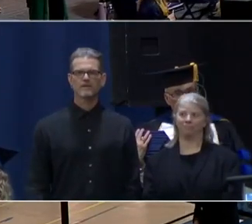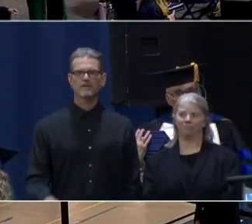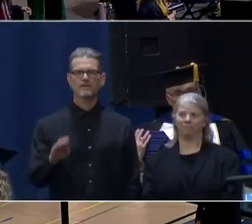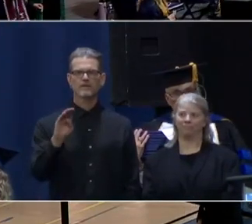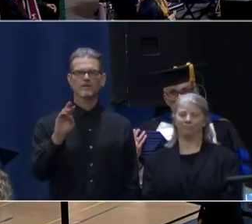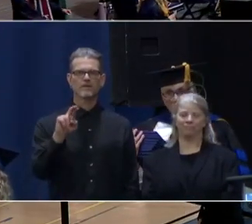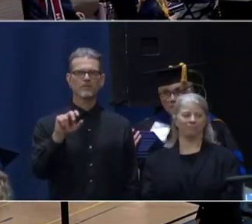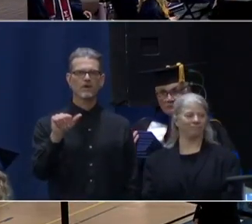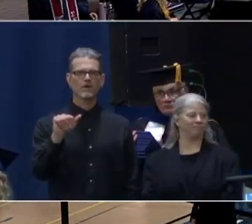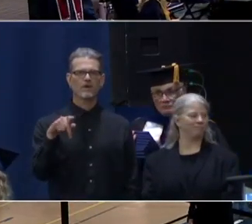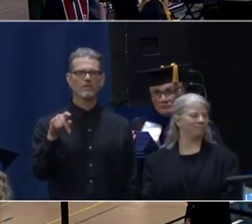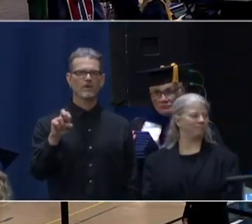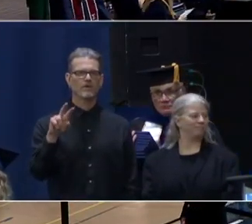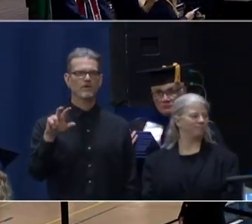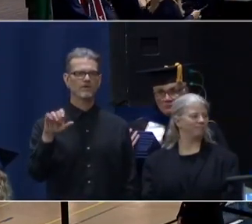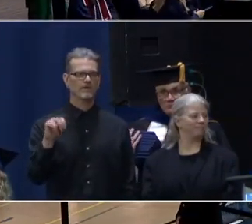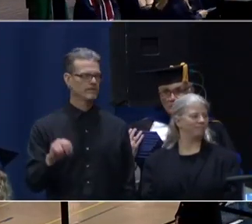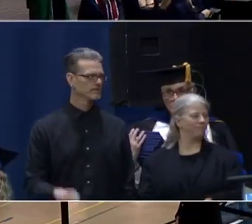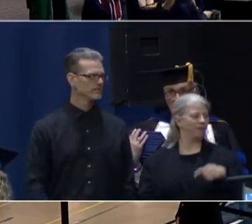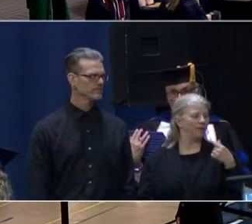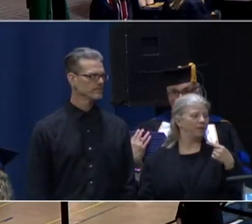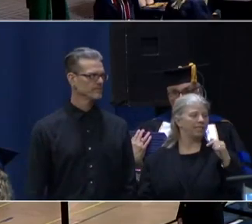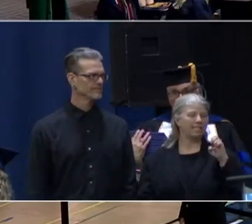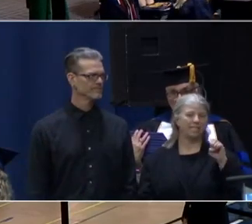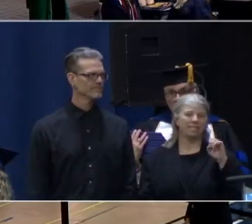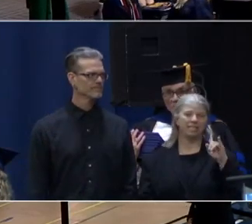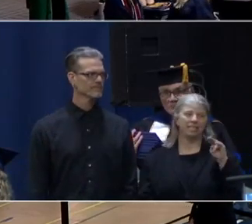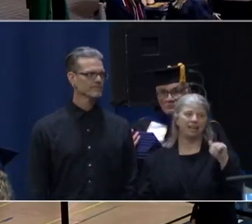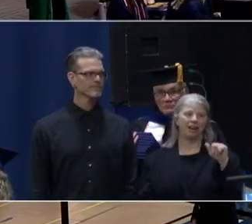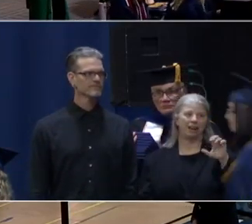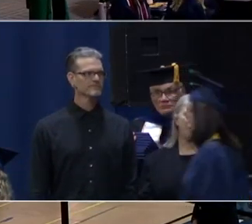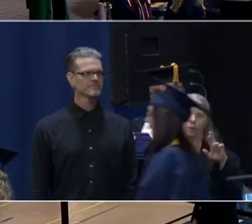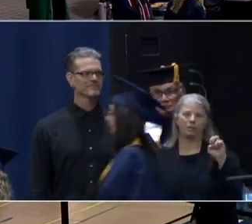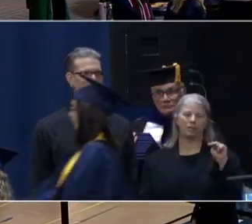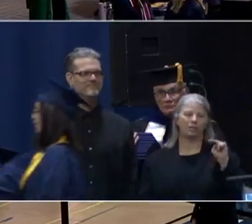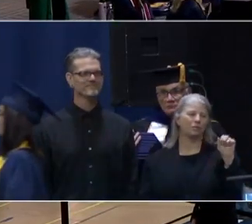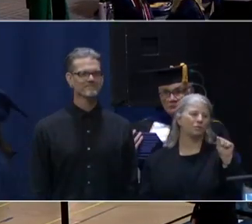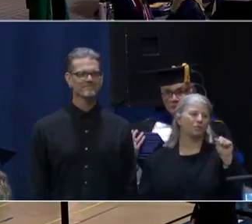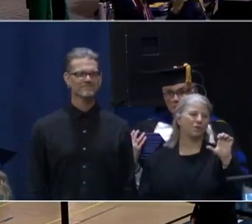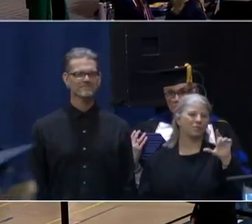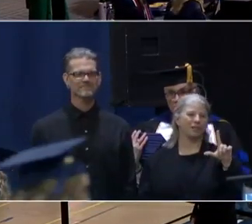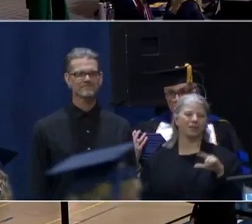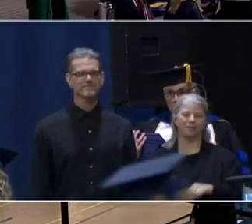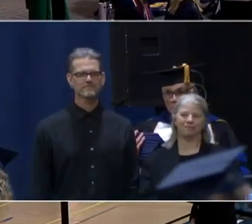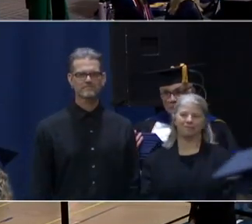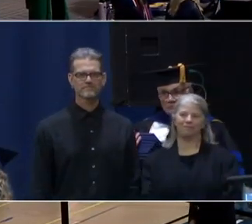Brenna Pervin. Gina Carson, summa cum laude.